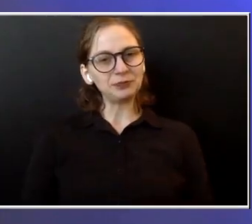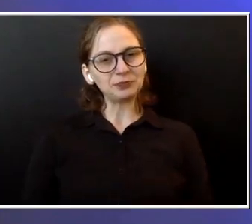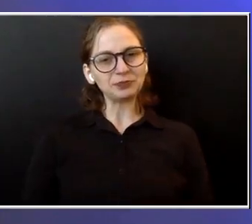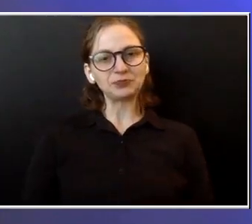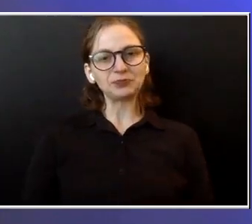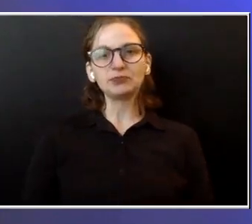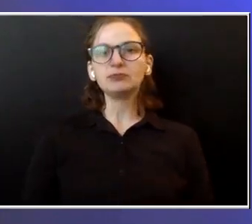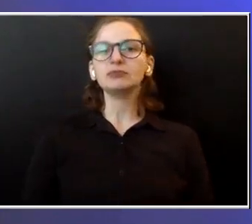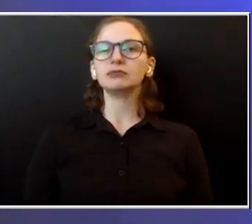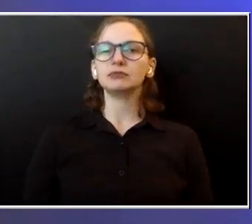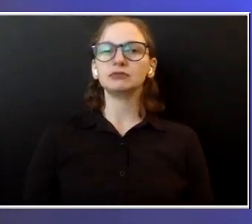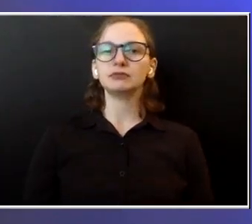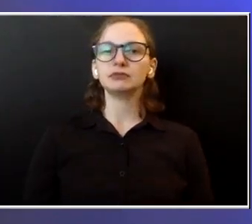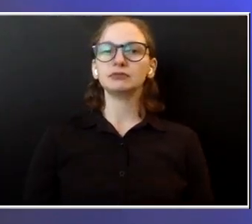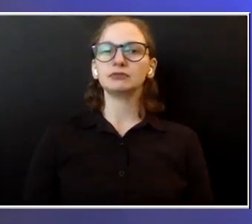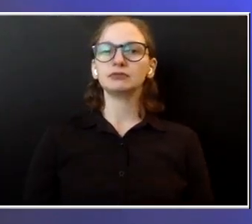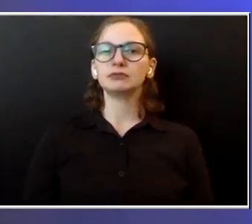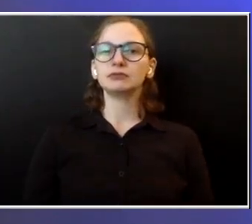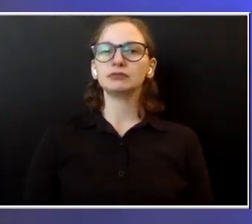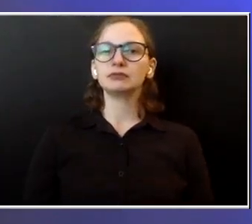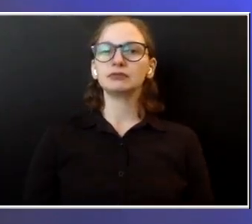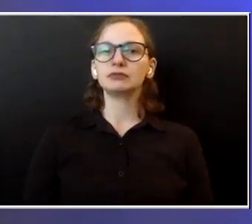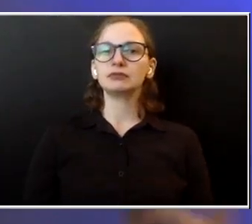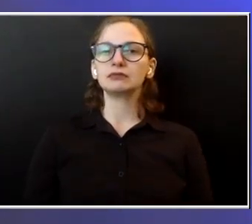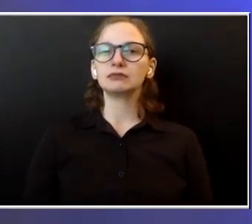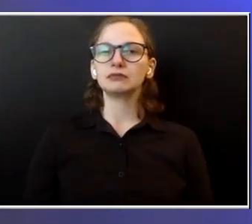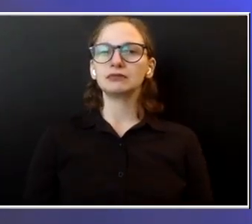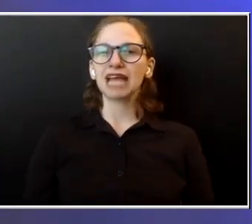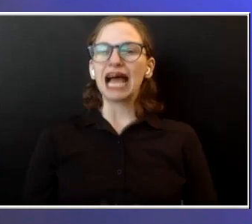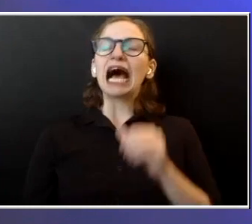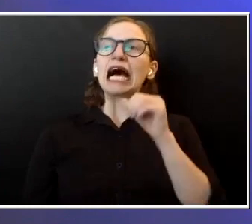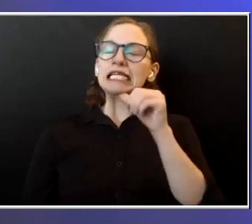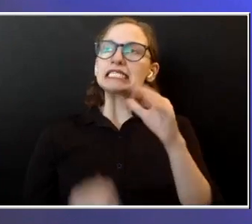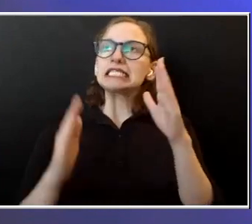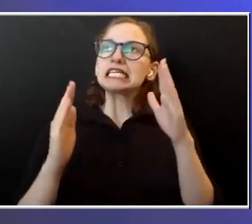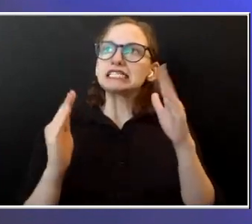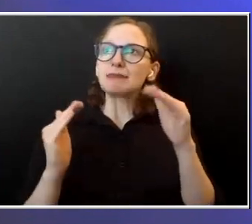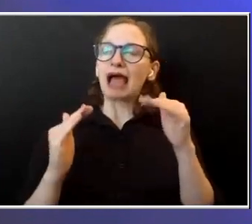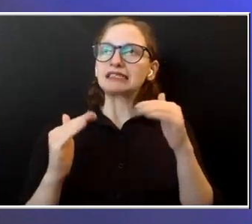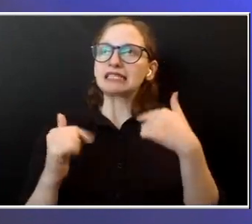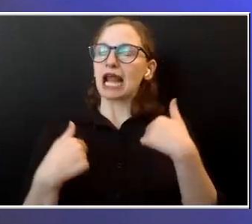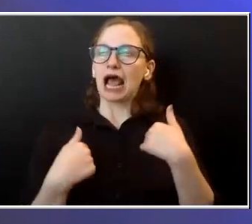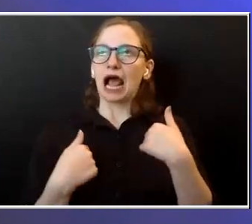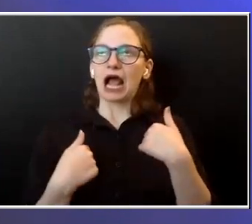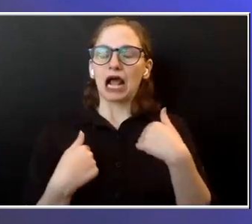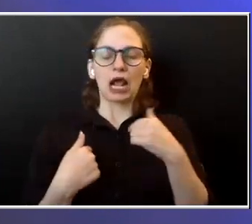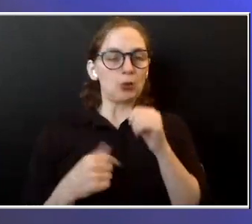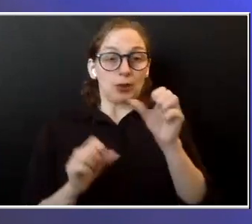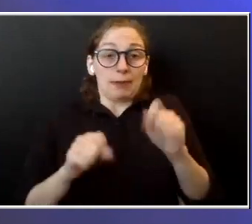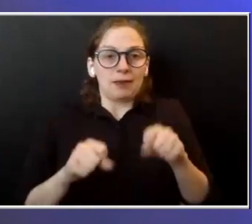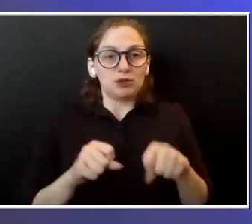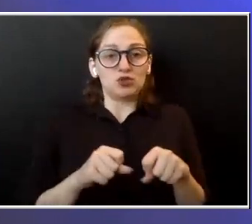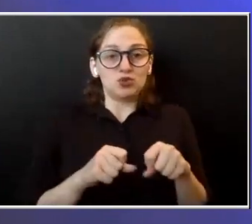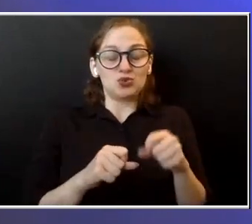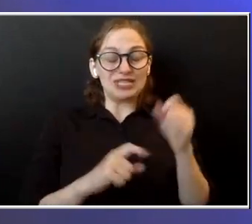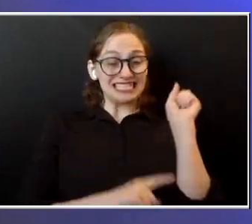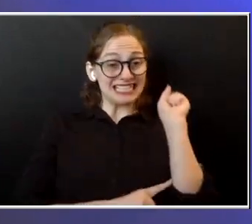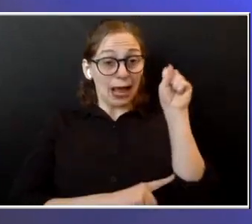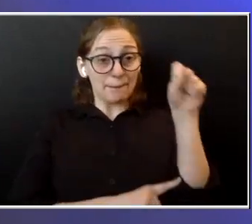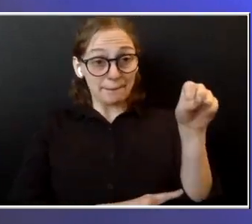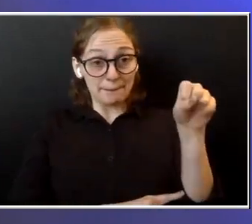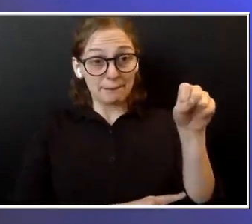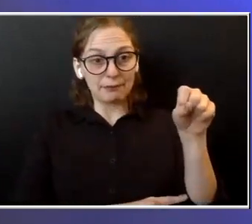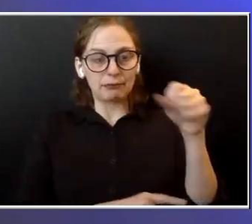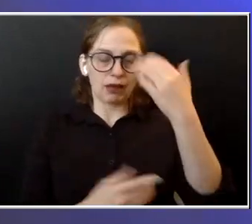I wasn't expecting not to be able to sit up and things like that. I don't know Yeah. why I didn't think about that. But my husband was a very